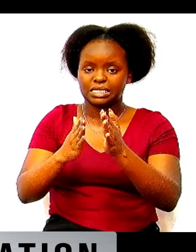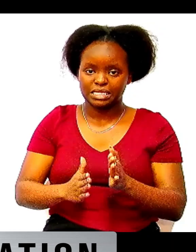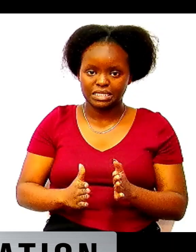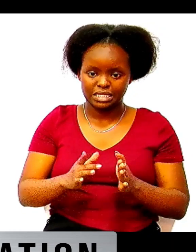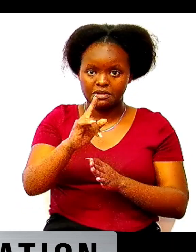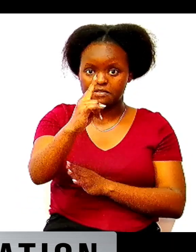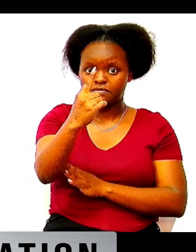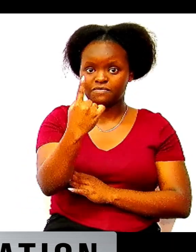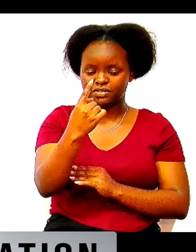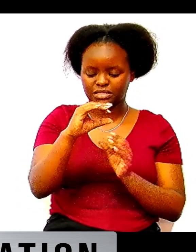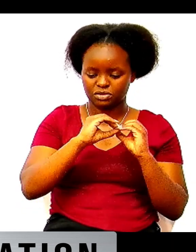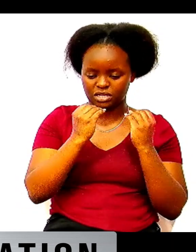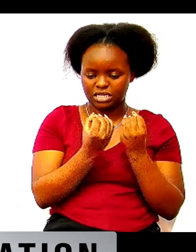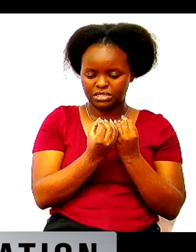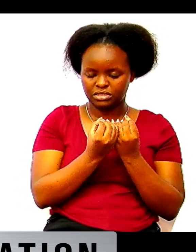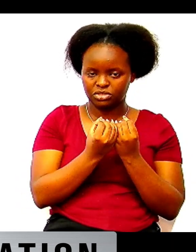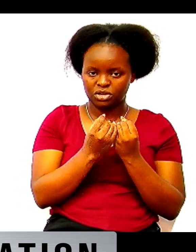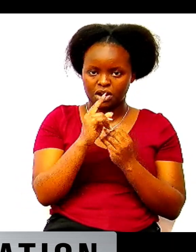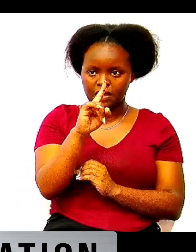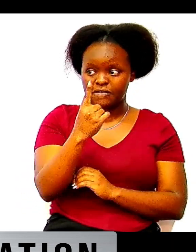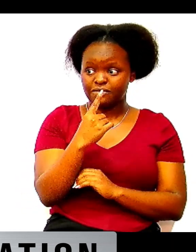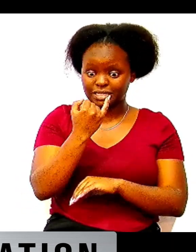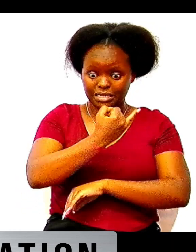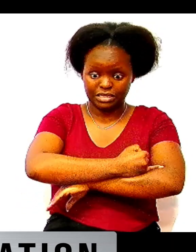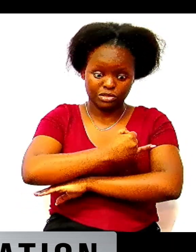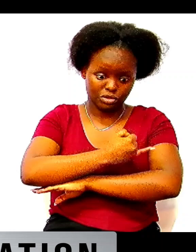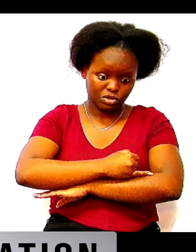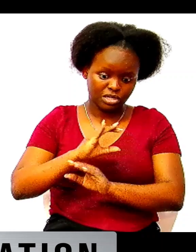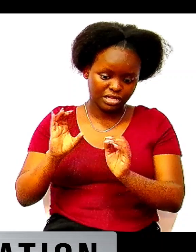first organization, the first institution in a